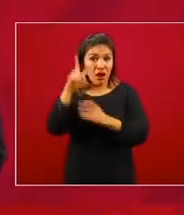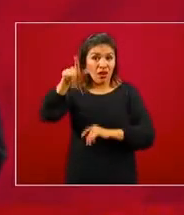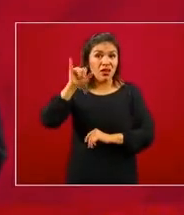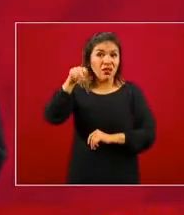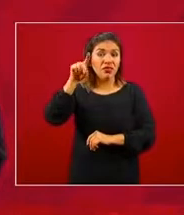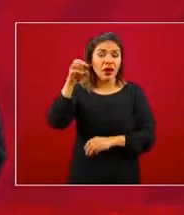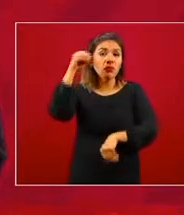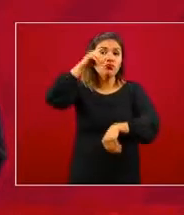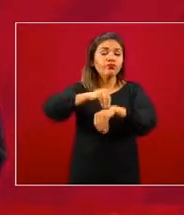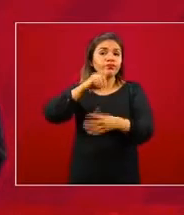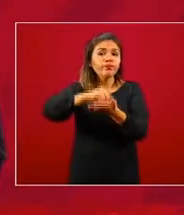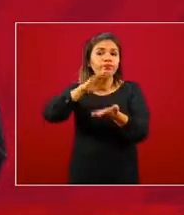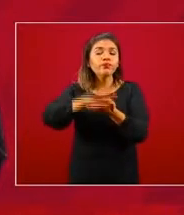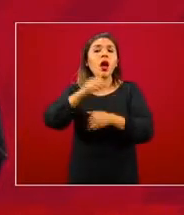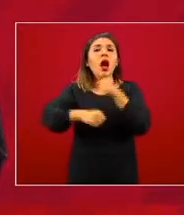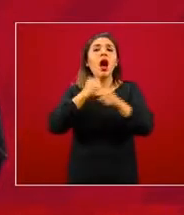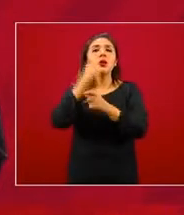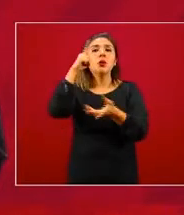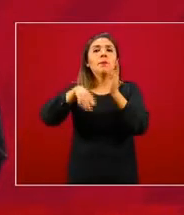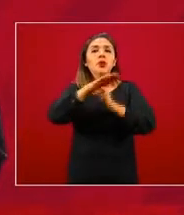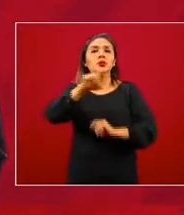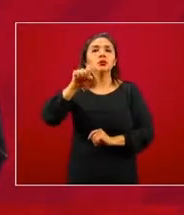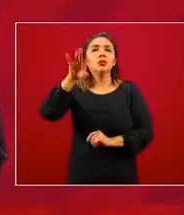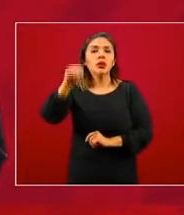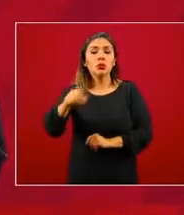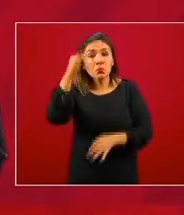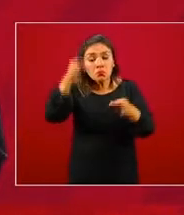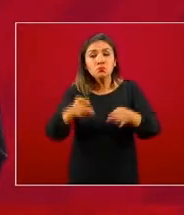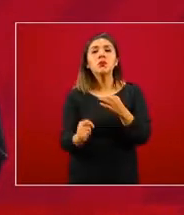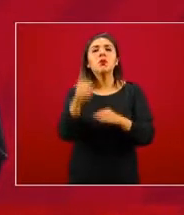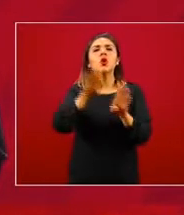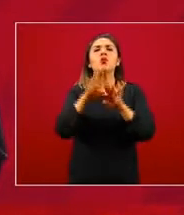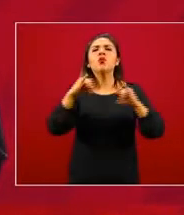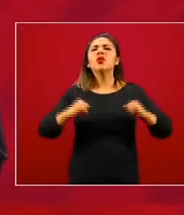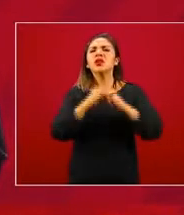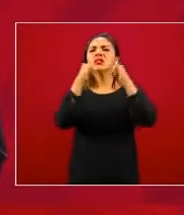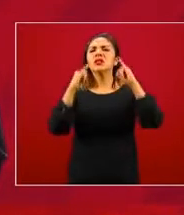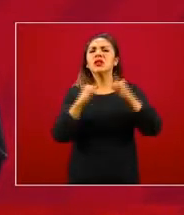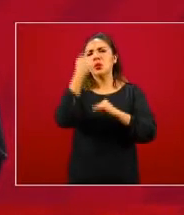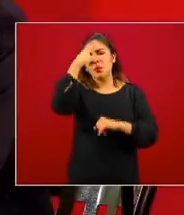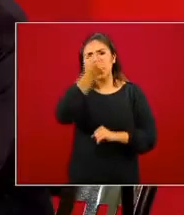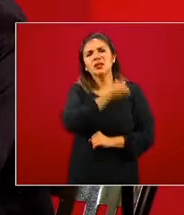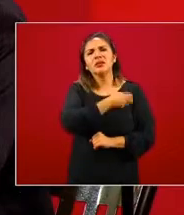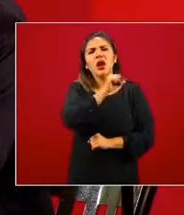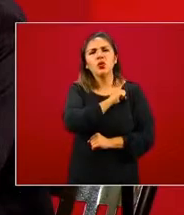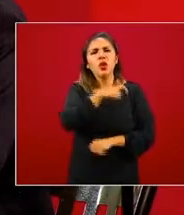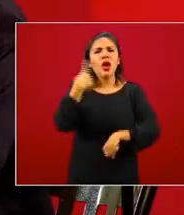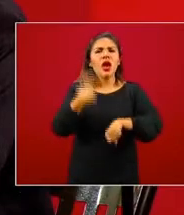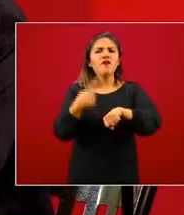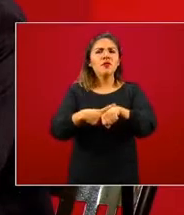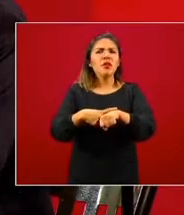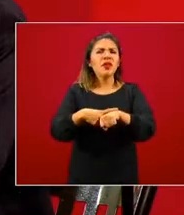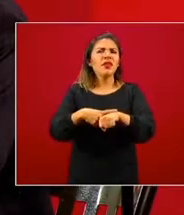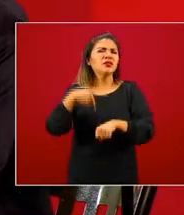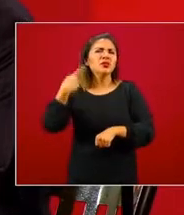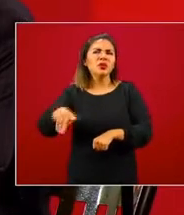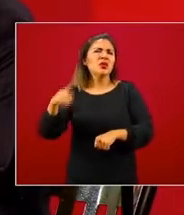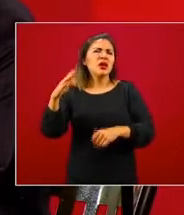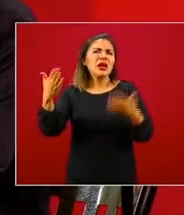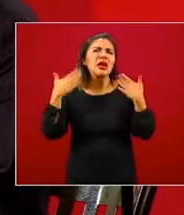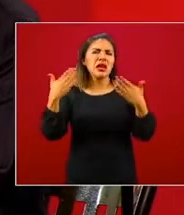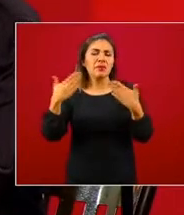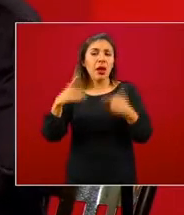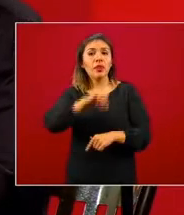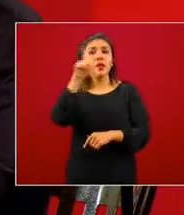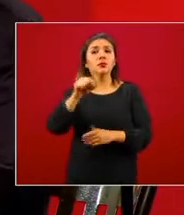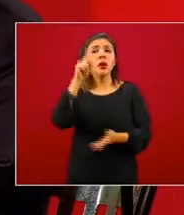for many years, this has been part of all kinds of epidemiological monitoring since 1929, just like our